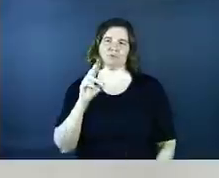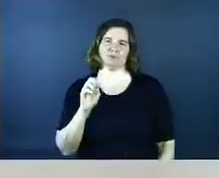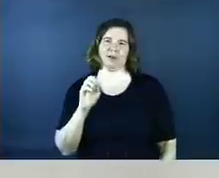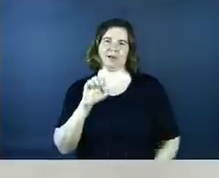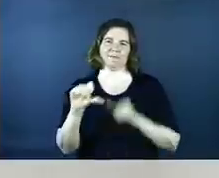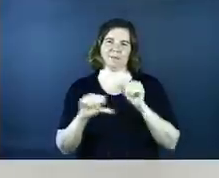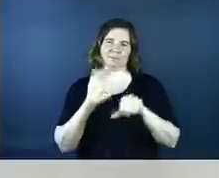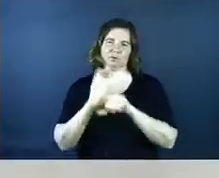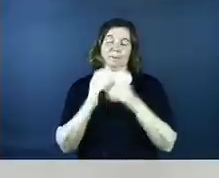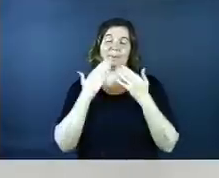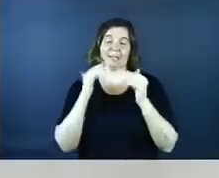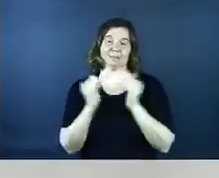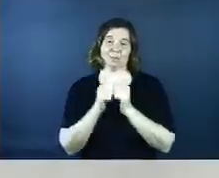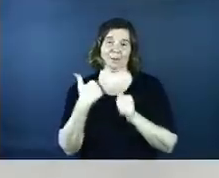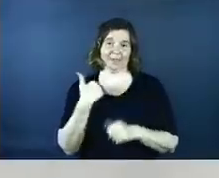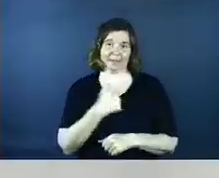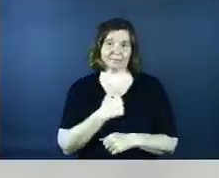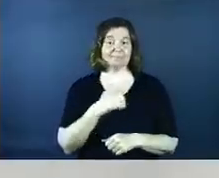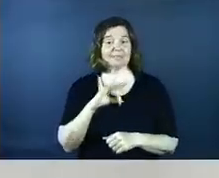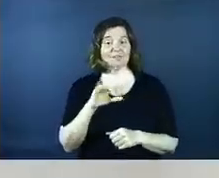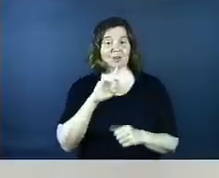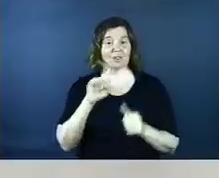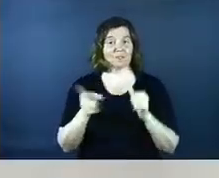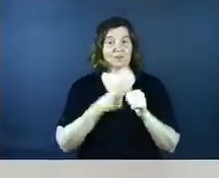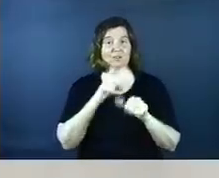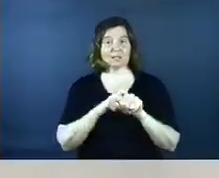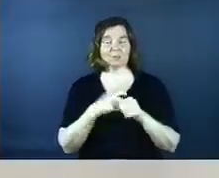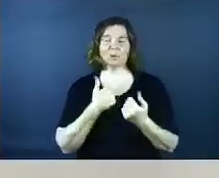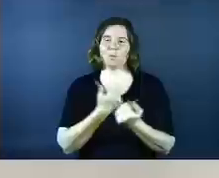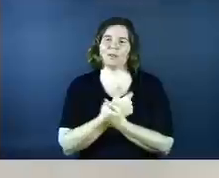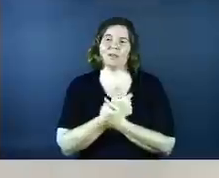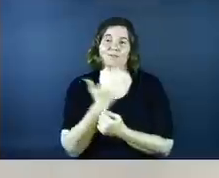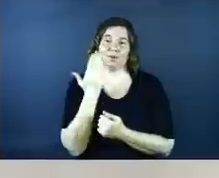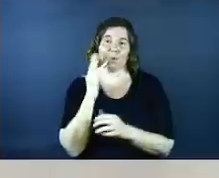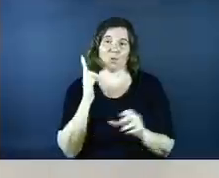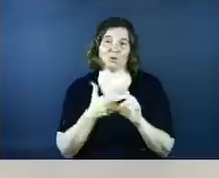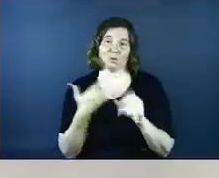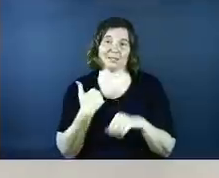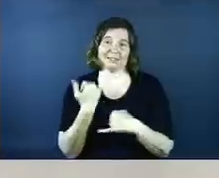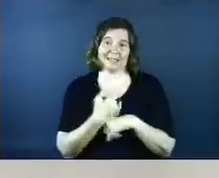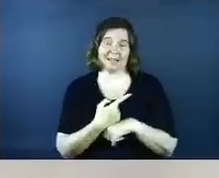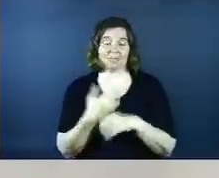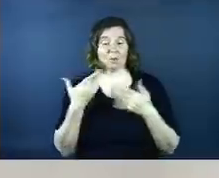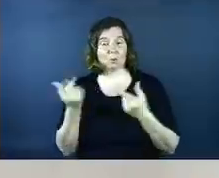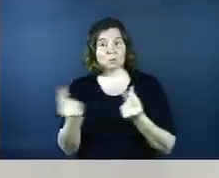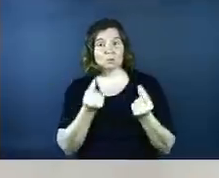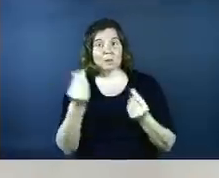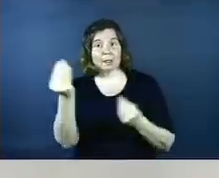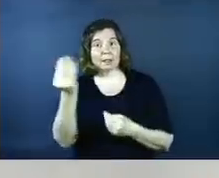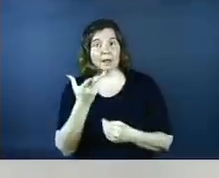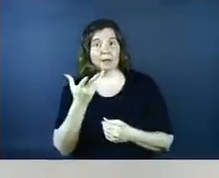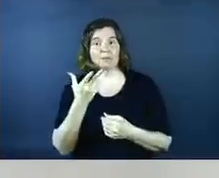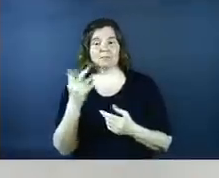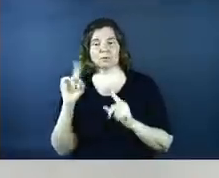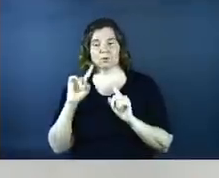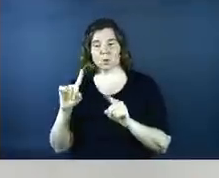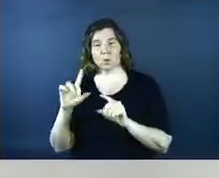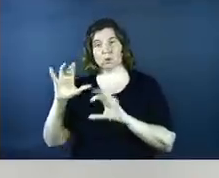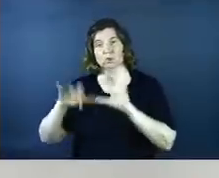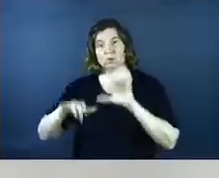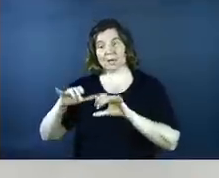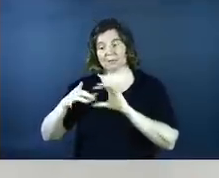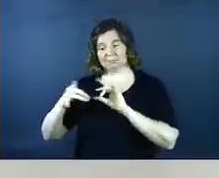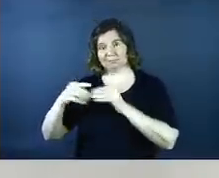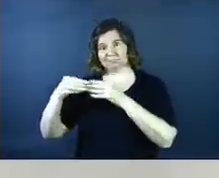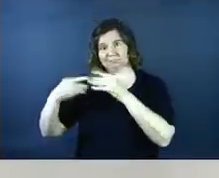Church. Thanks for being with us. If you are that first-time guest, we would love to know that you joined us today. And the way that you can let us know that is you can go over to the chat that's on your